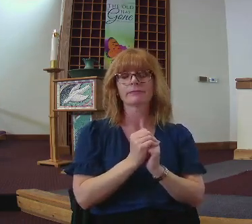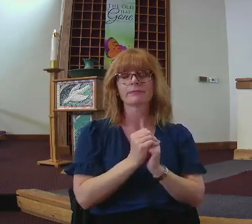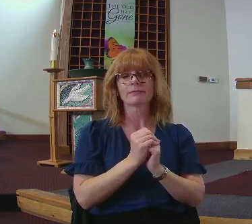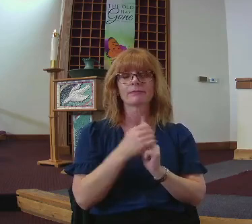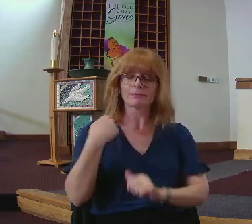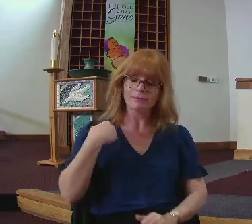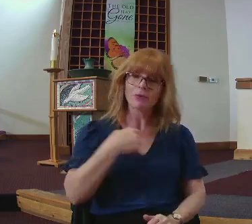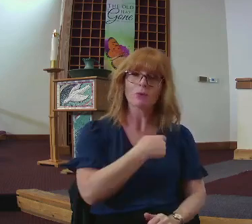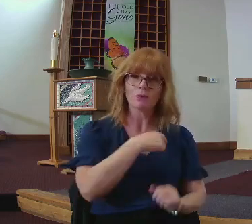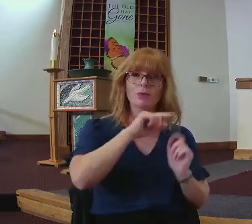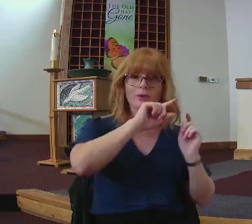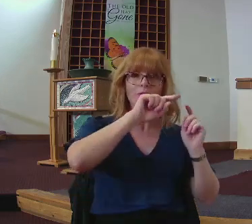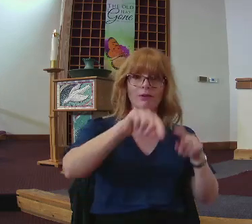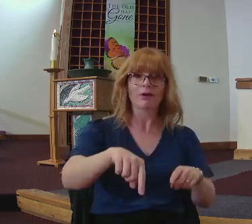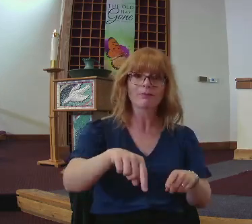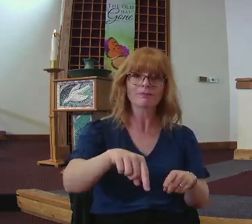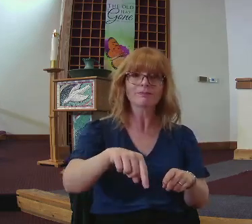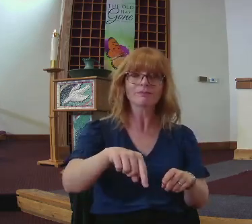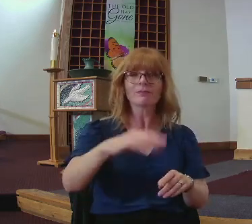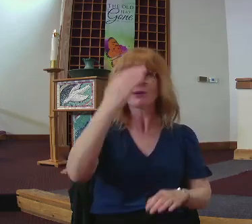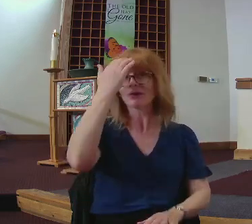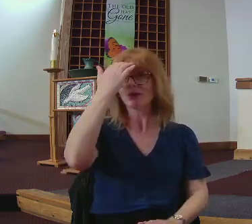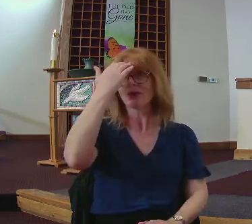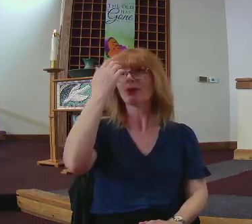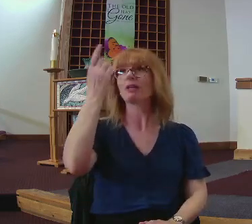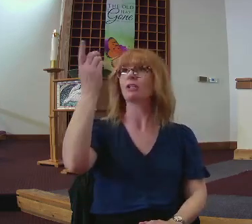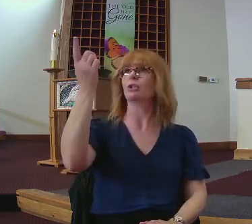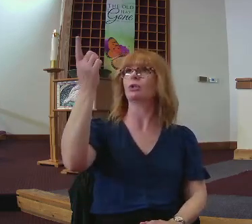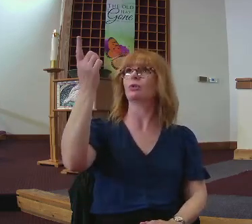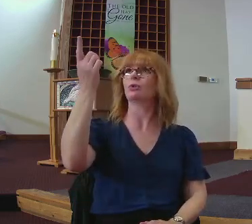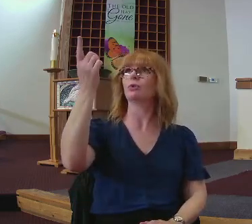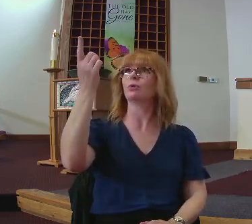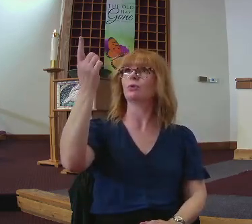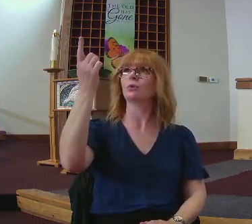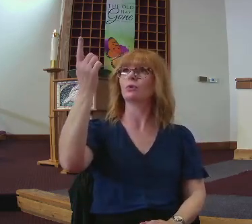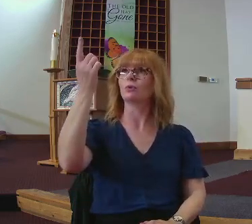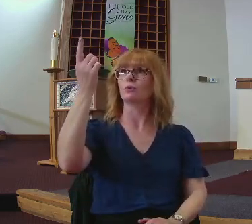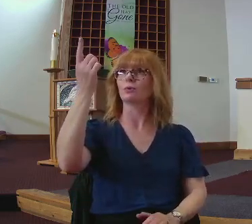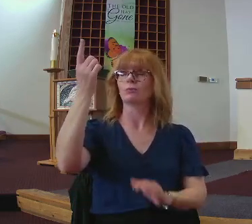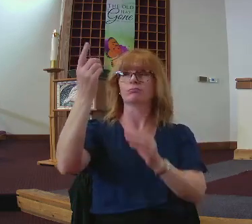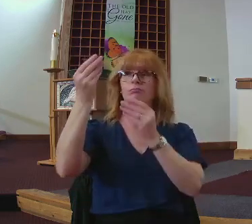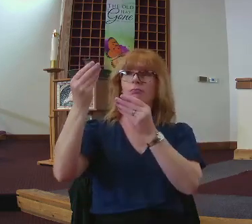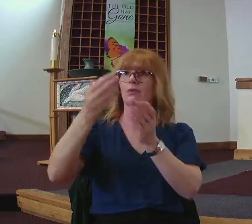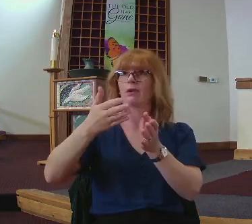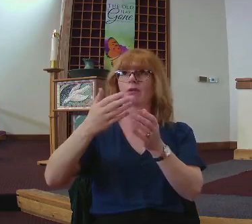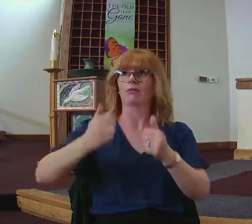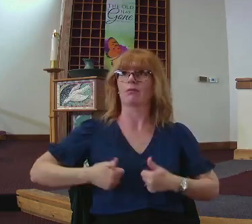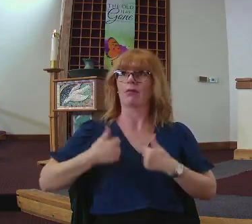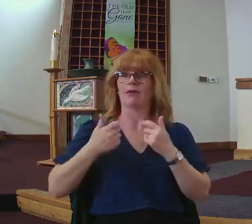we come knowing that you are the source of our life.